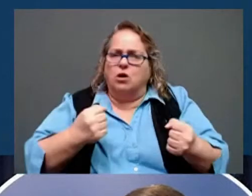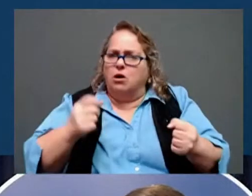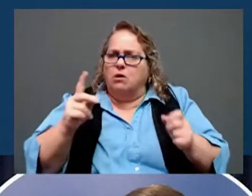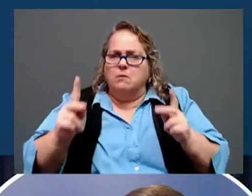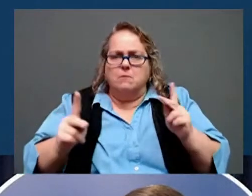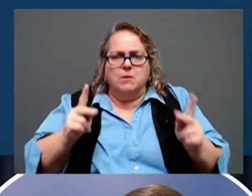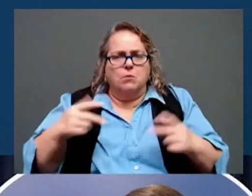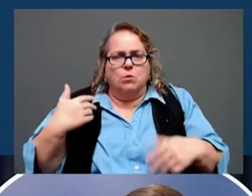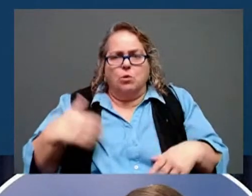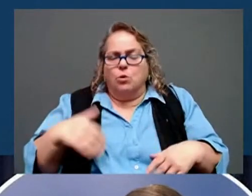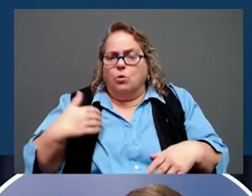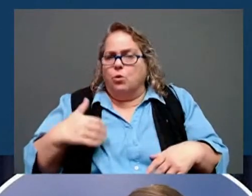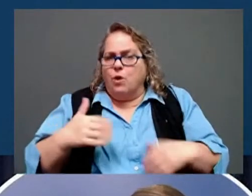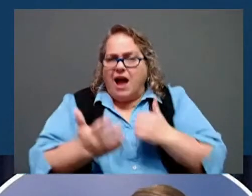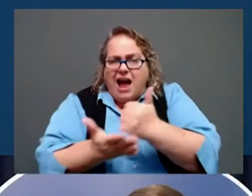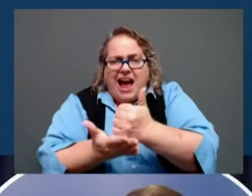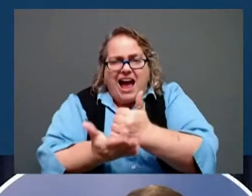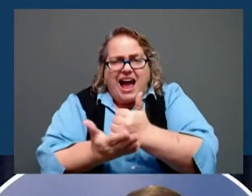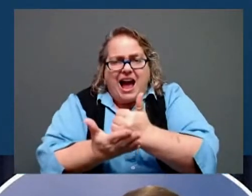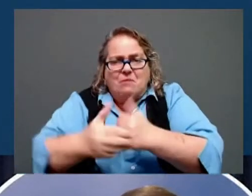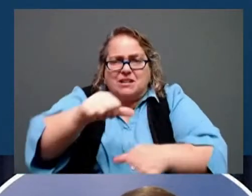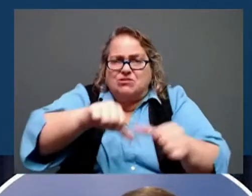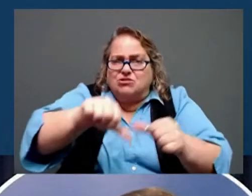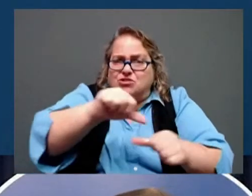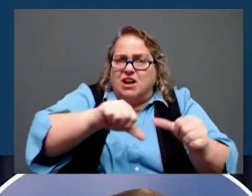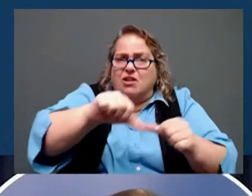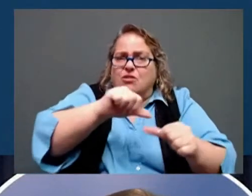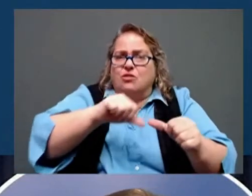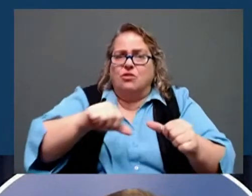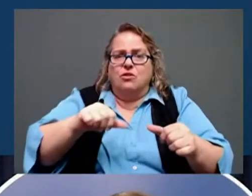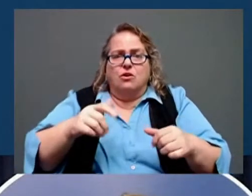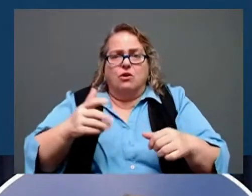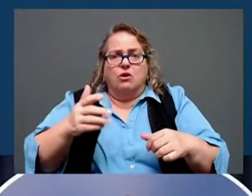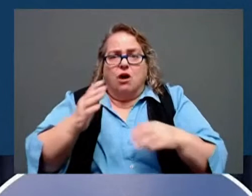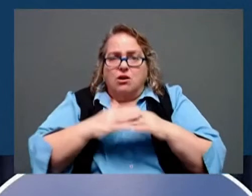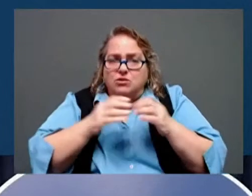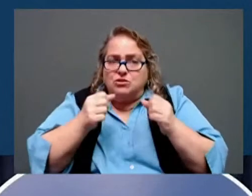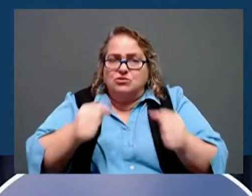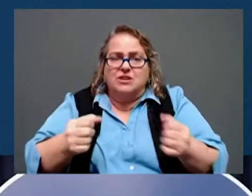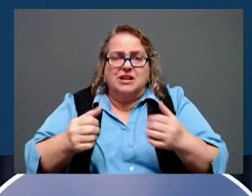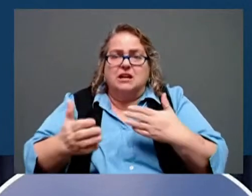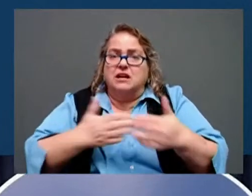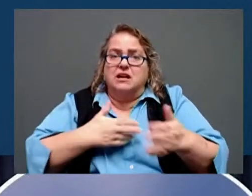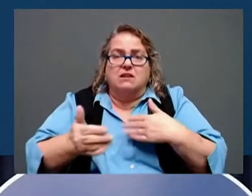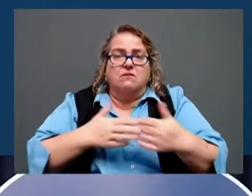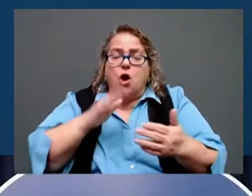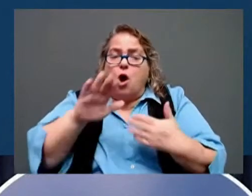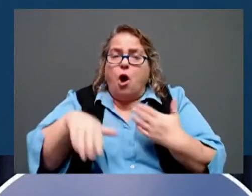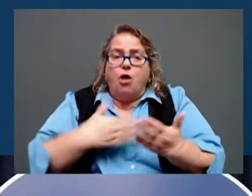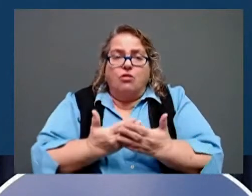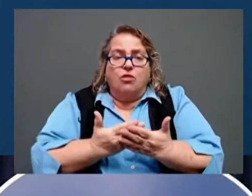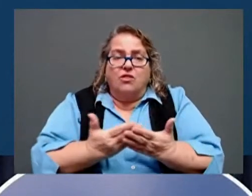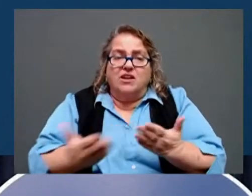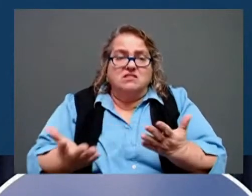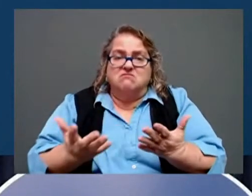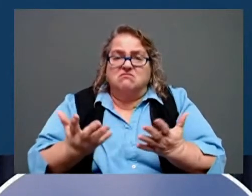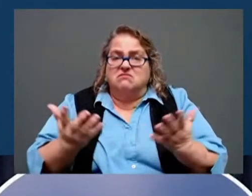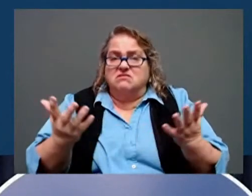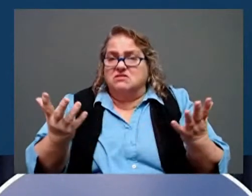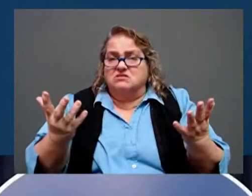all up and down the street, even as all their possessions were gone.